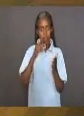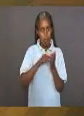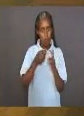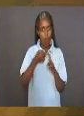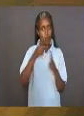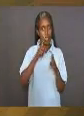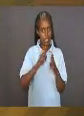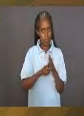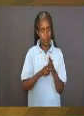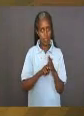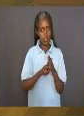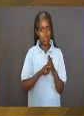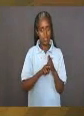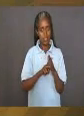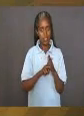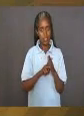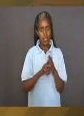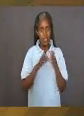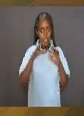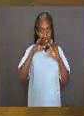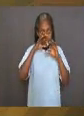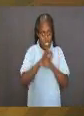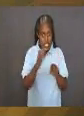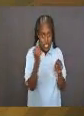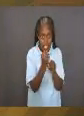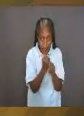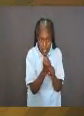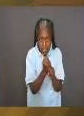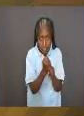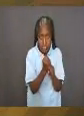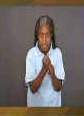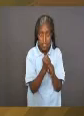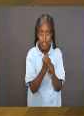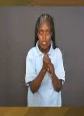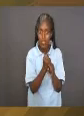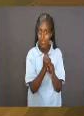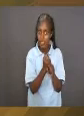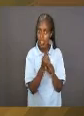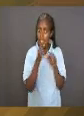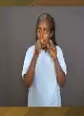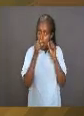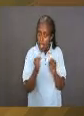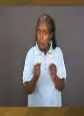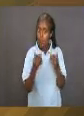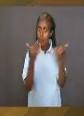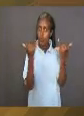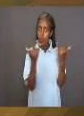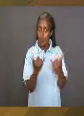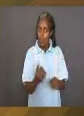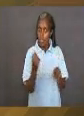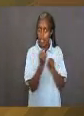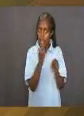Welcome back, everyone. Did you finish the activity? Were you able to figure